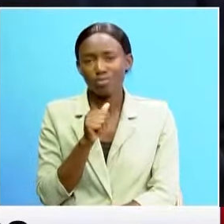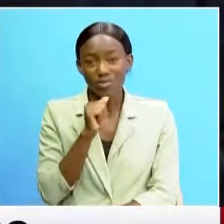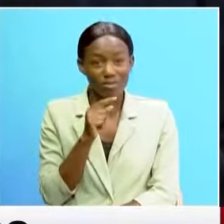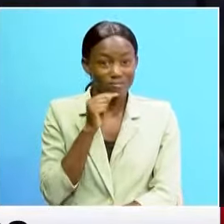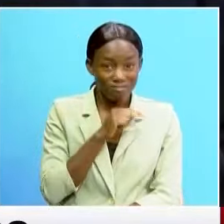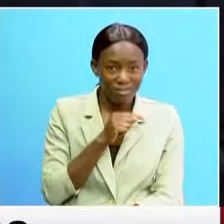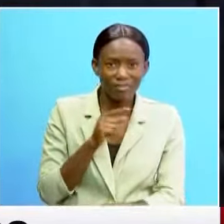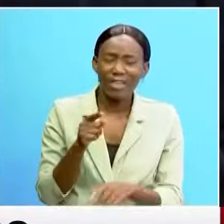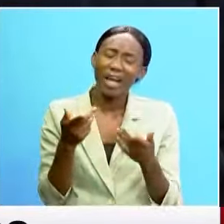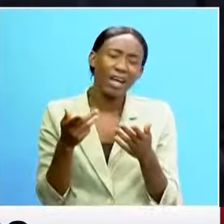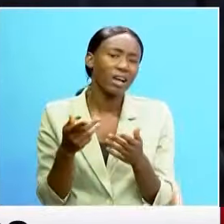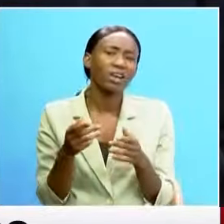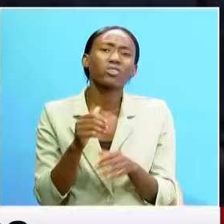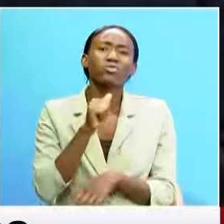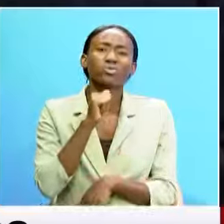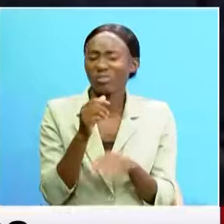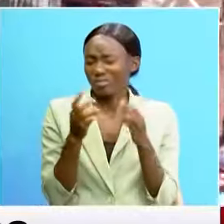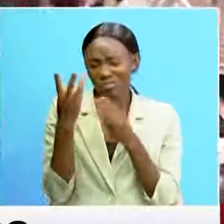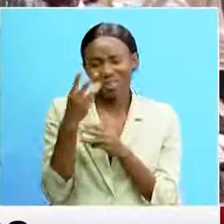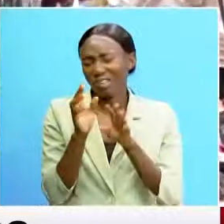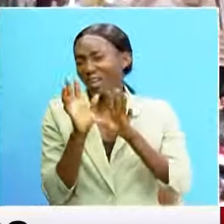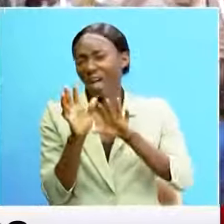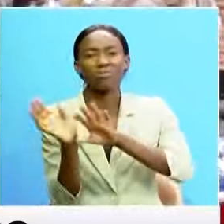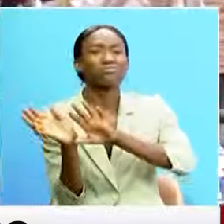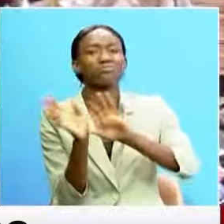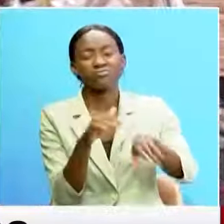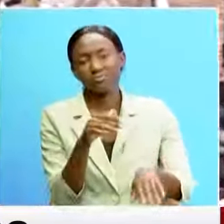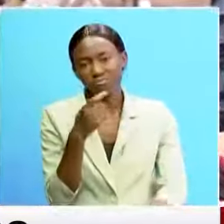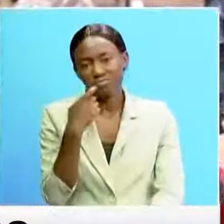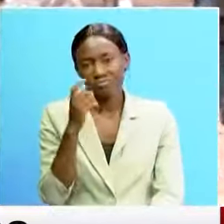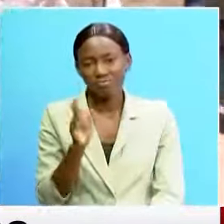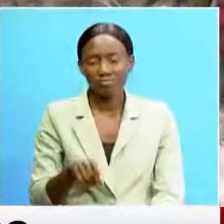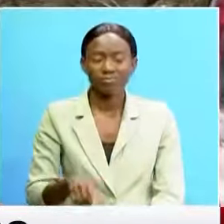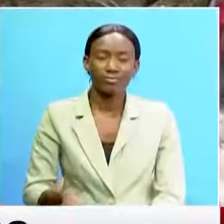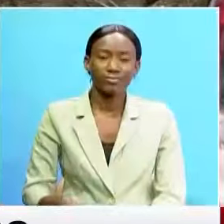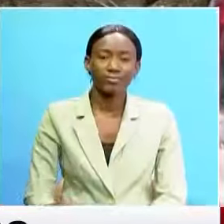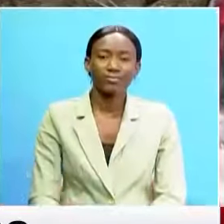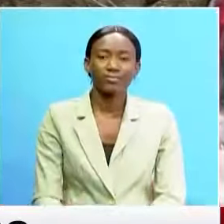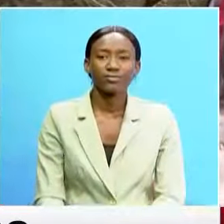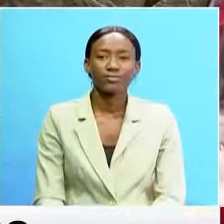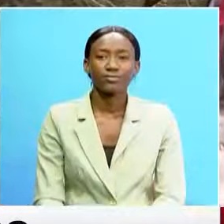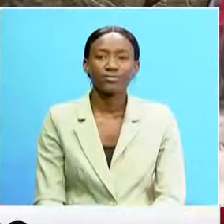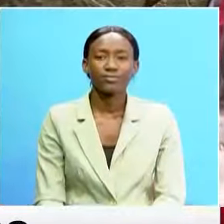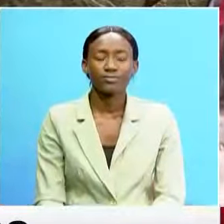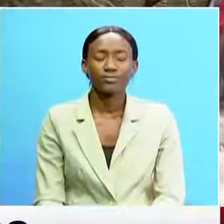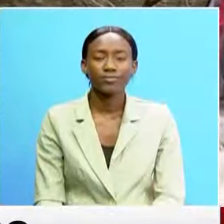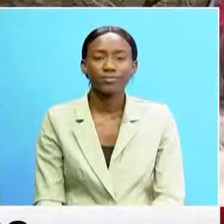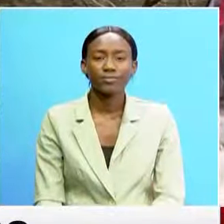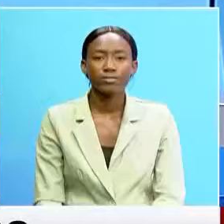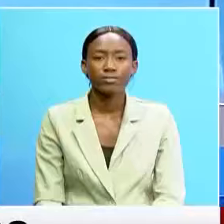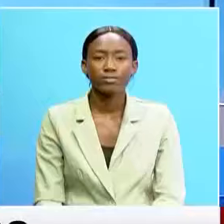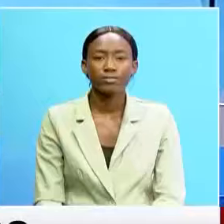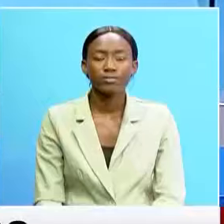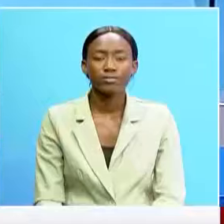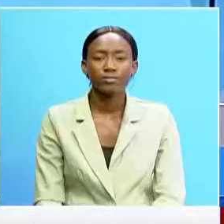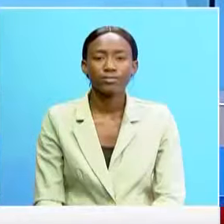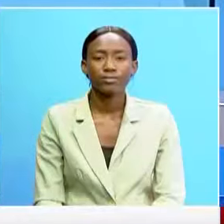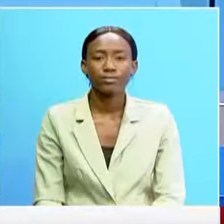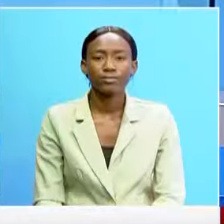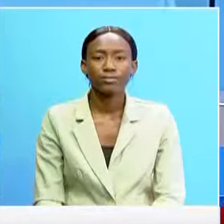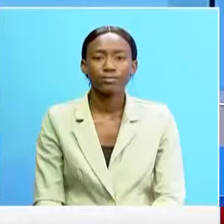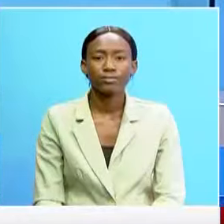It's like that. Don't bother with them. Liz Tandumba reporting in Luangwa District.